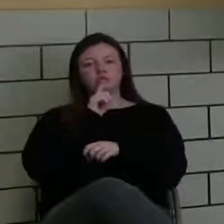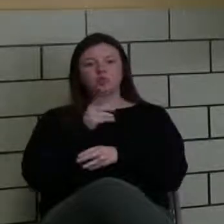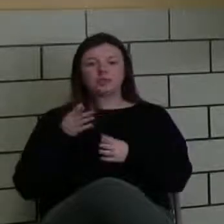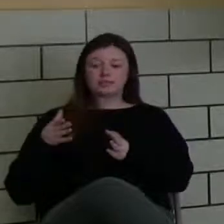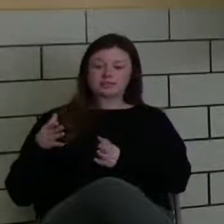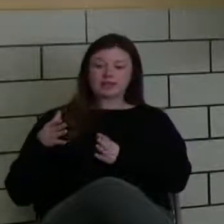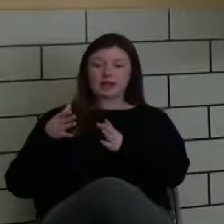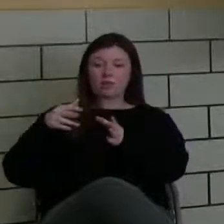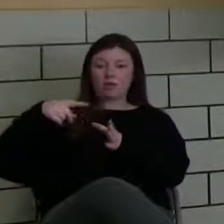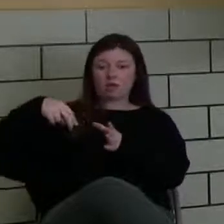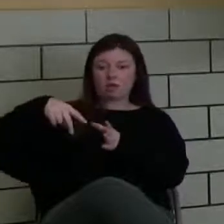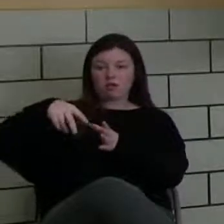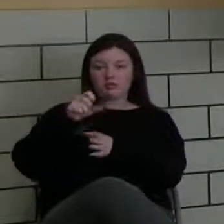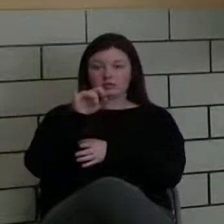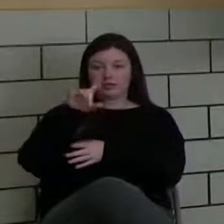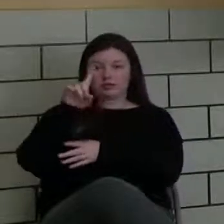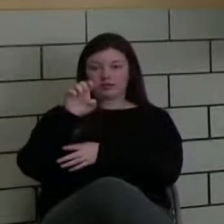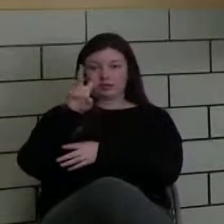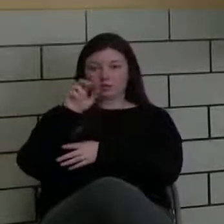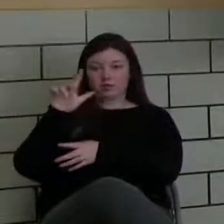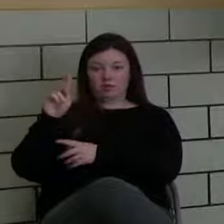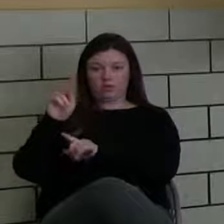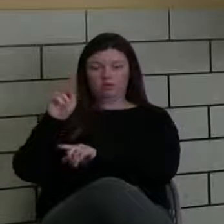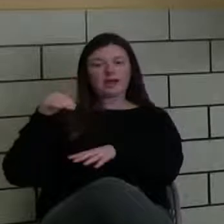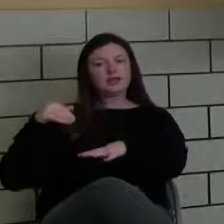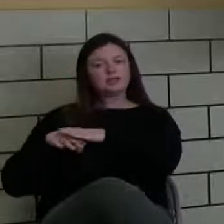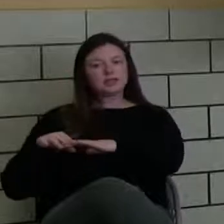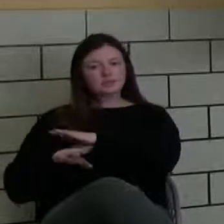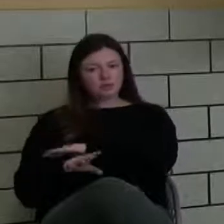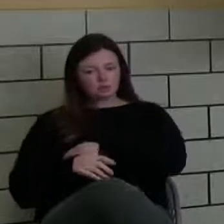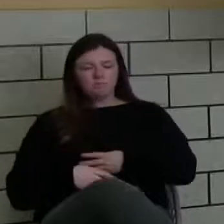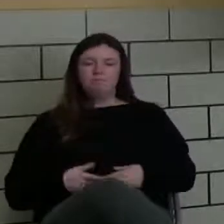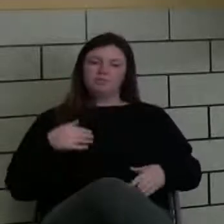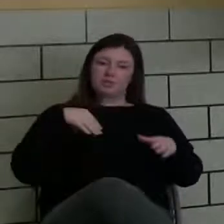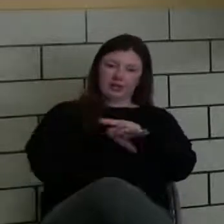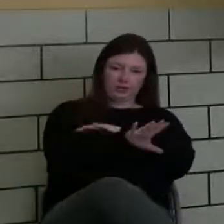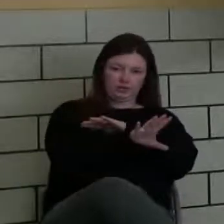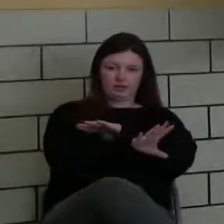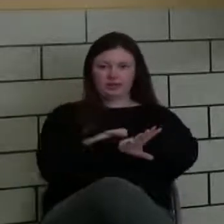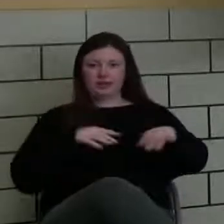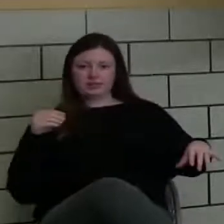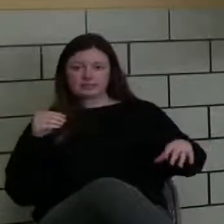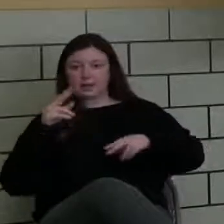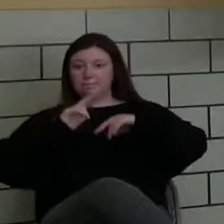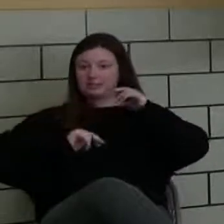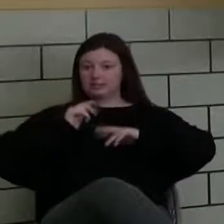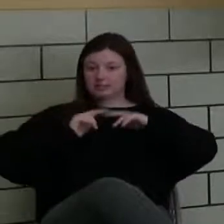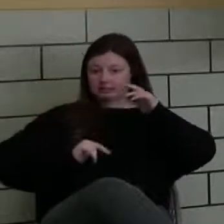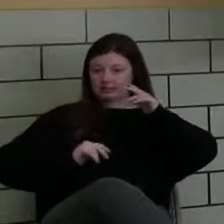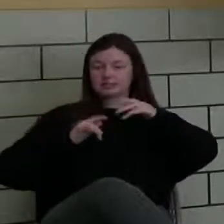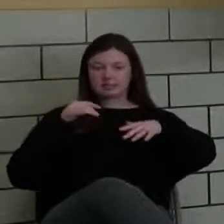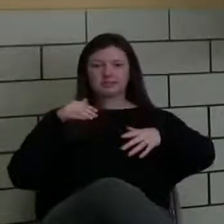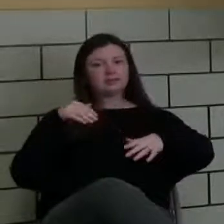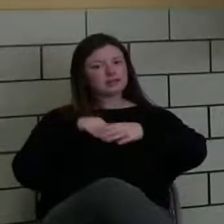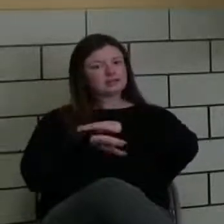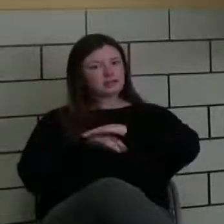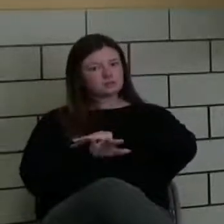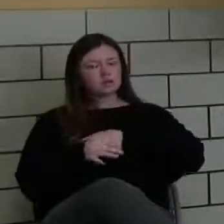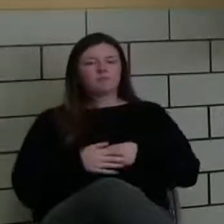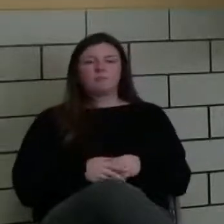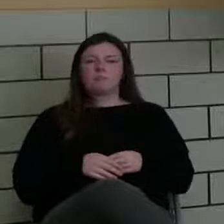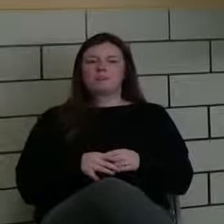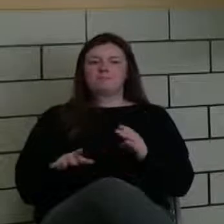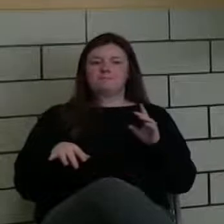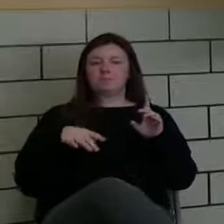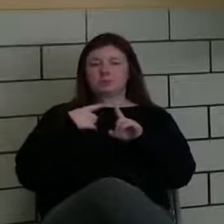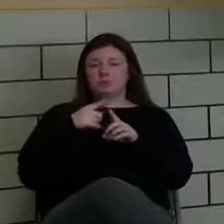is accessible. Entering and exiting buildings and egress, that's accessible. We're activating the public space